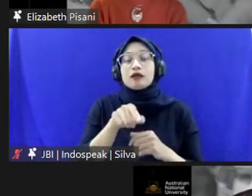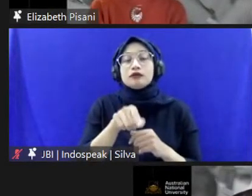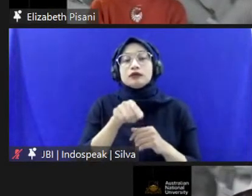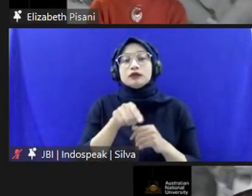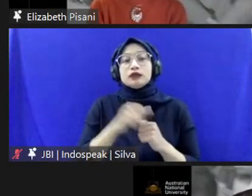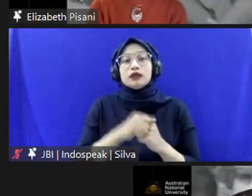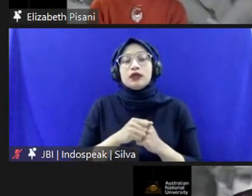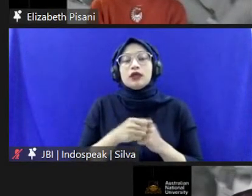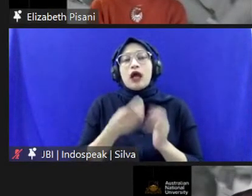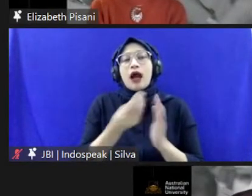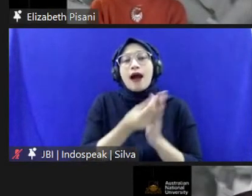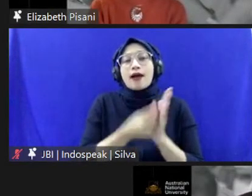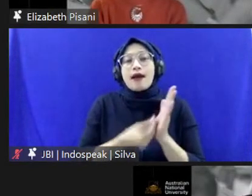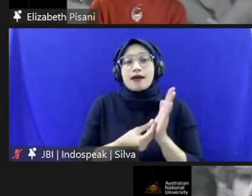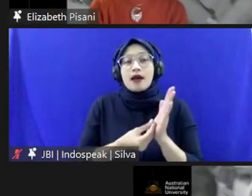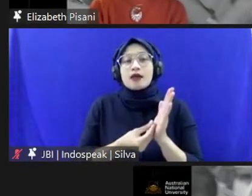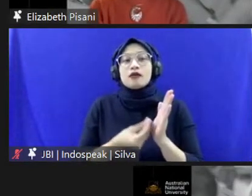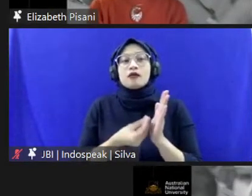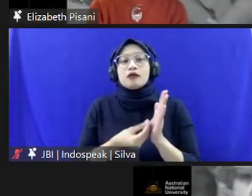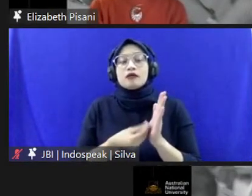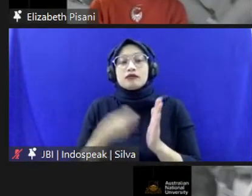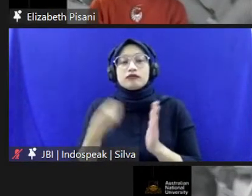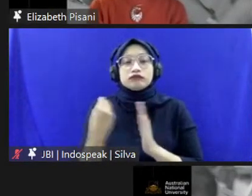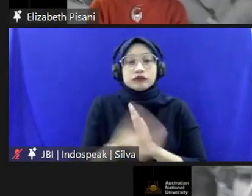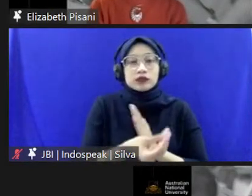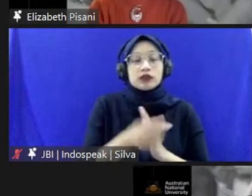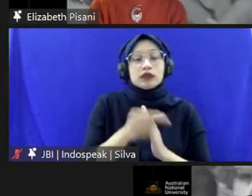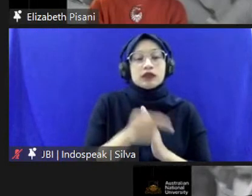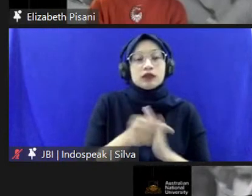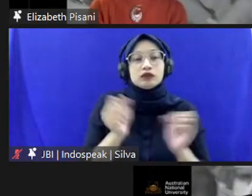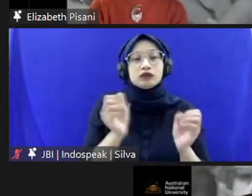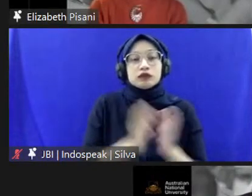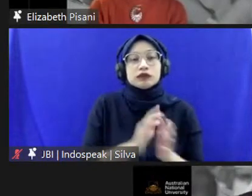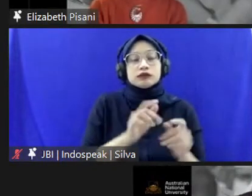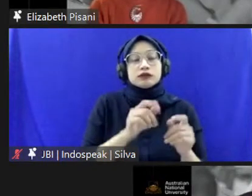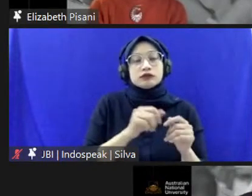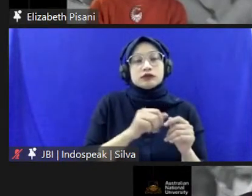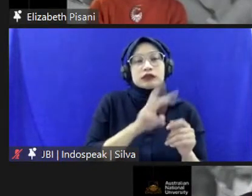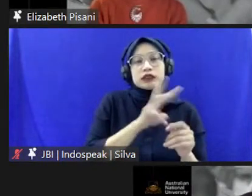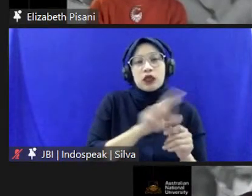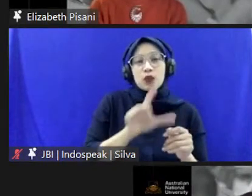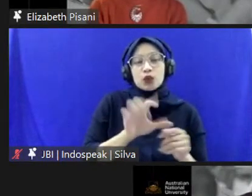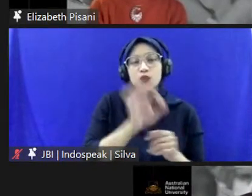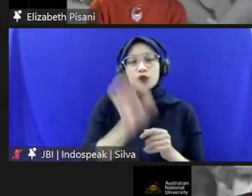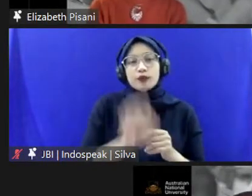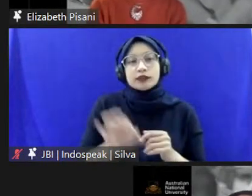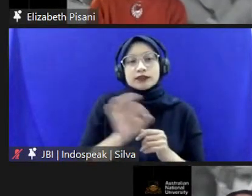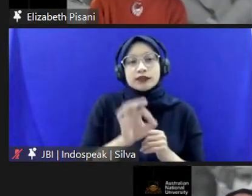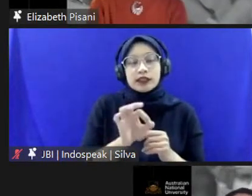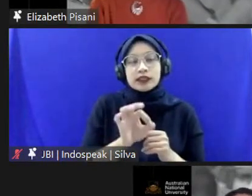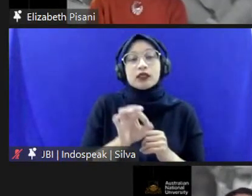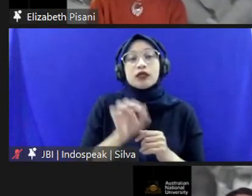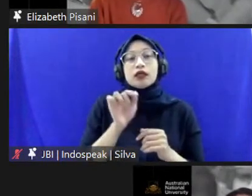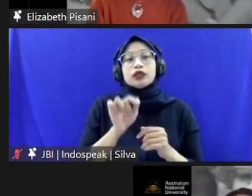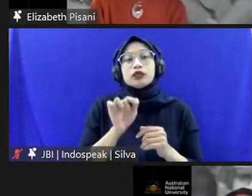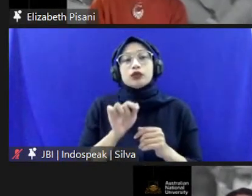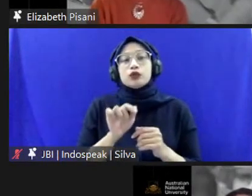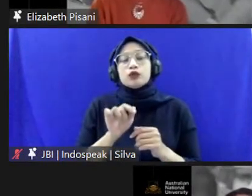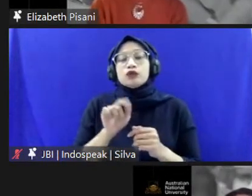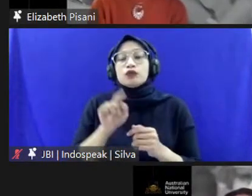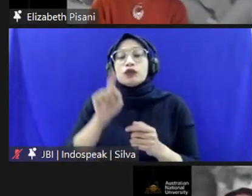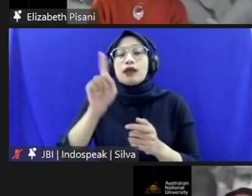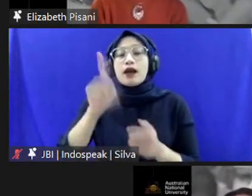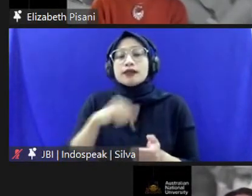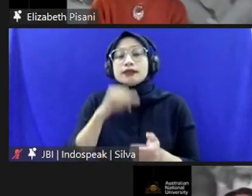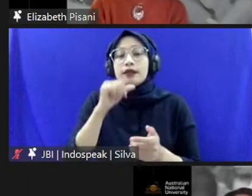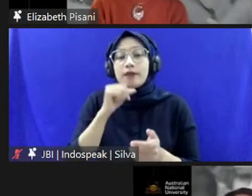the out-of-pocket is still 37%, and this is mainly from the major island or the major cities